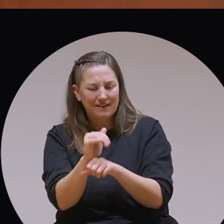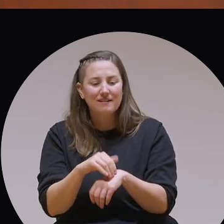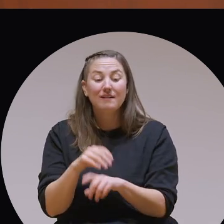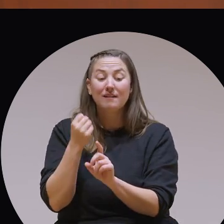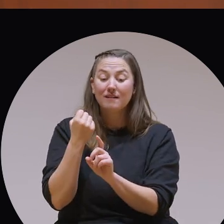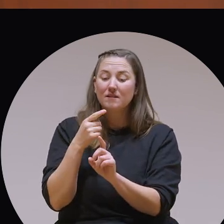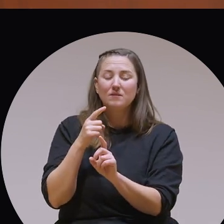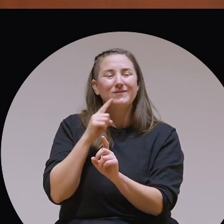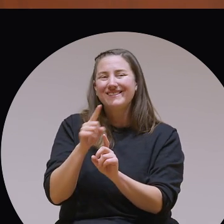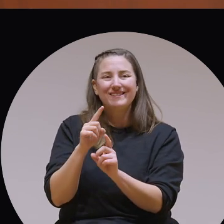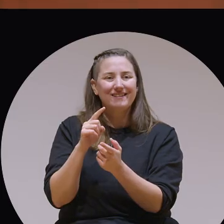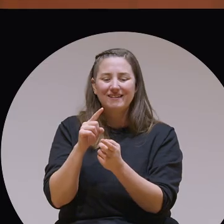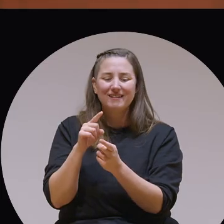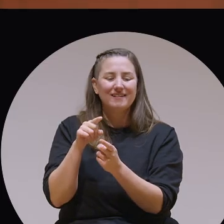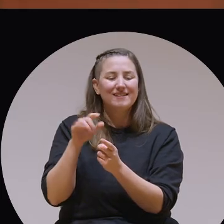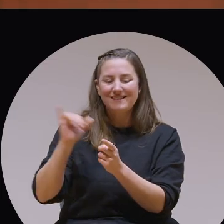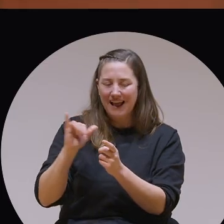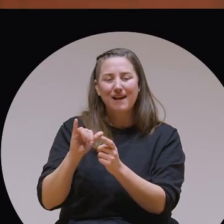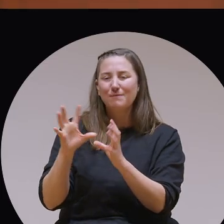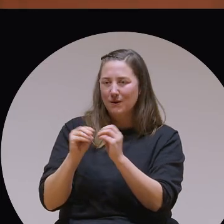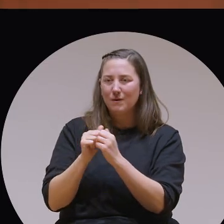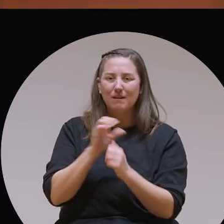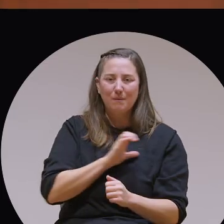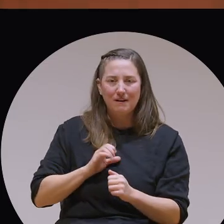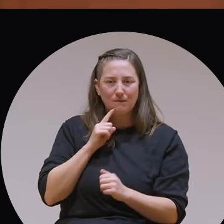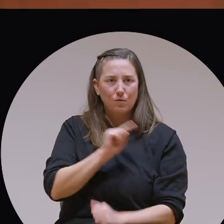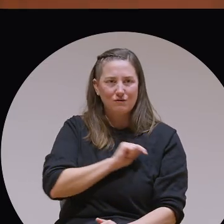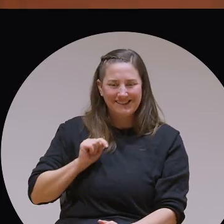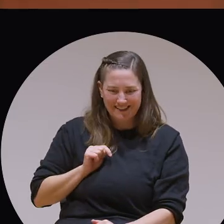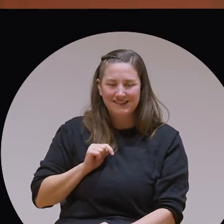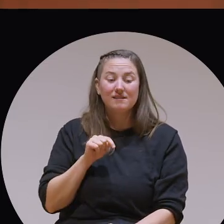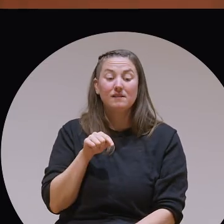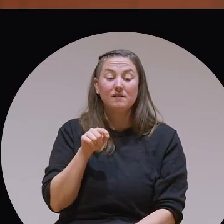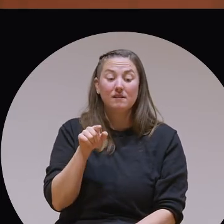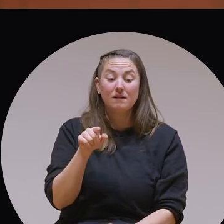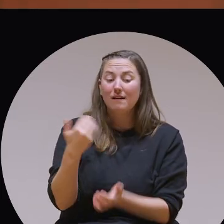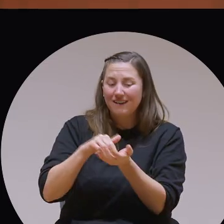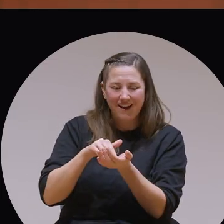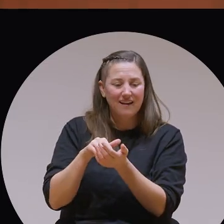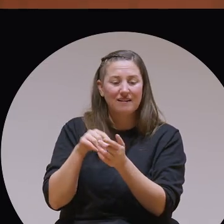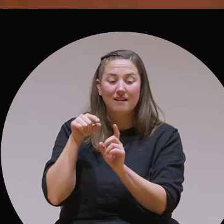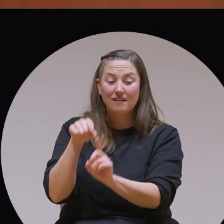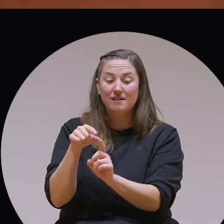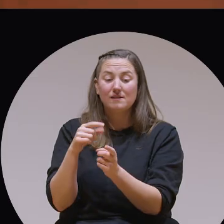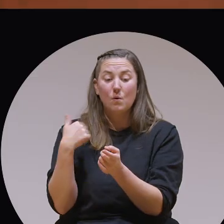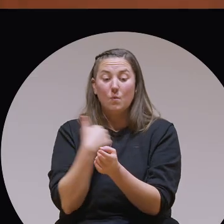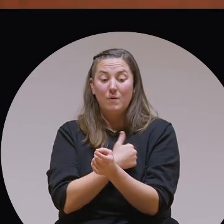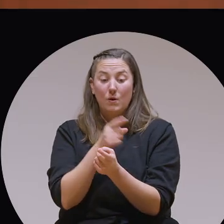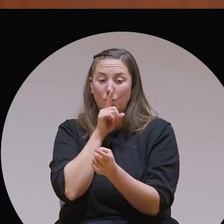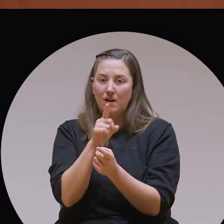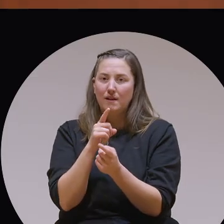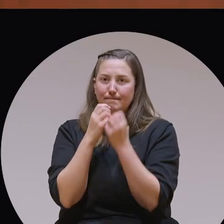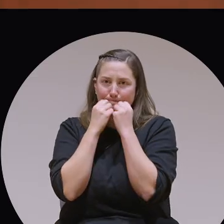in the same meeting of the Committee of Trustees. And again, this was a thing we really worried about